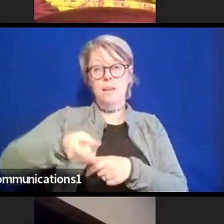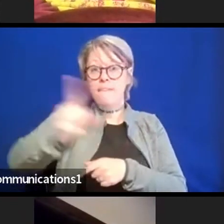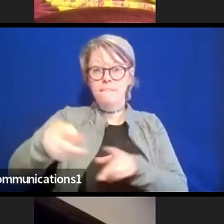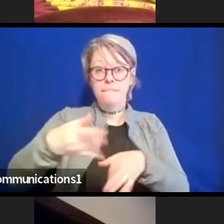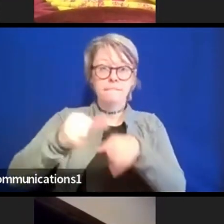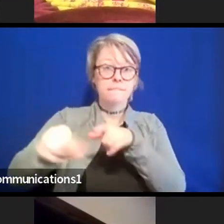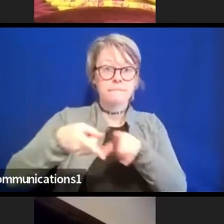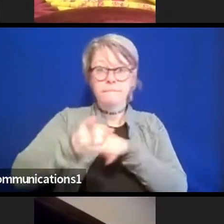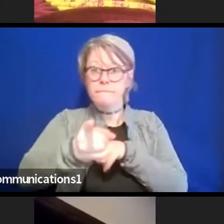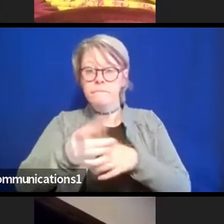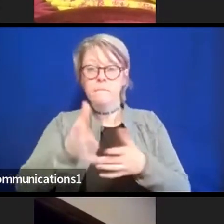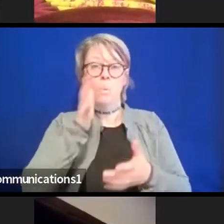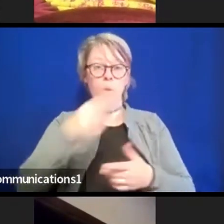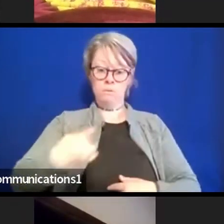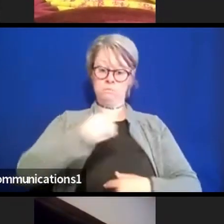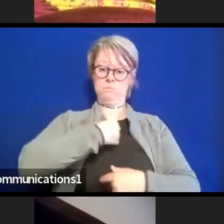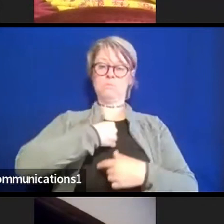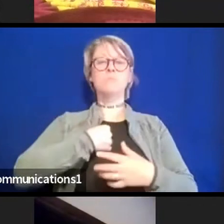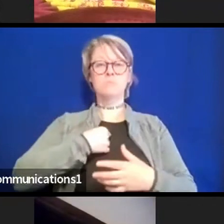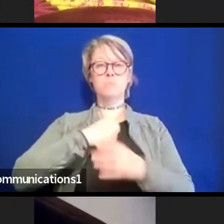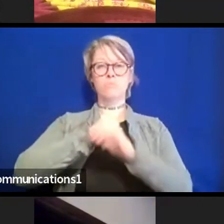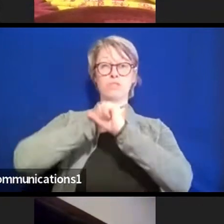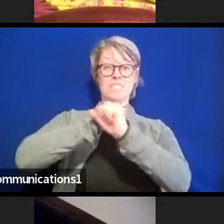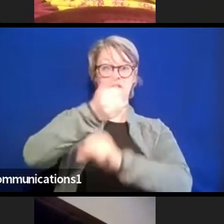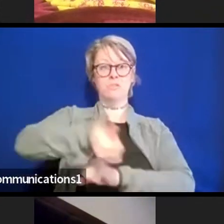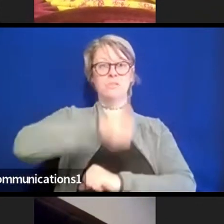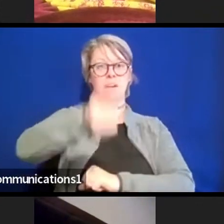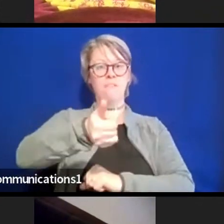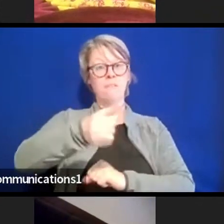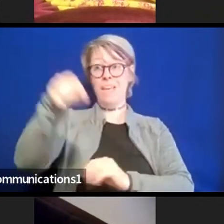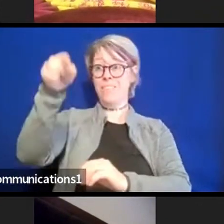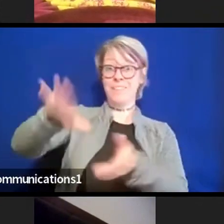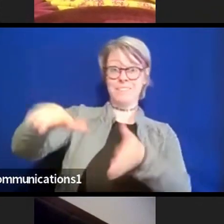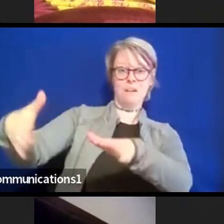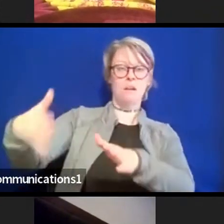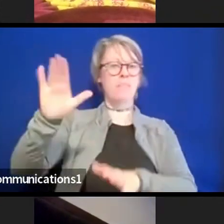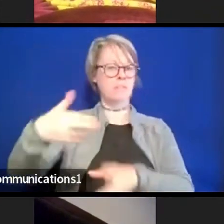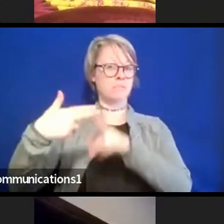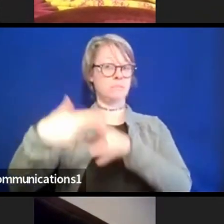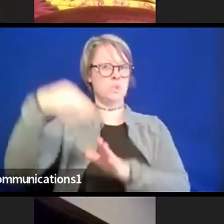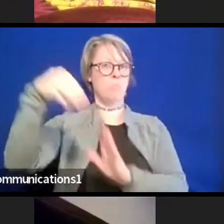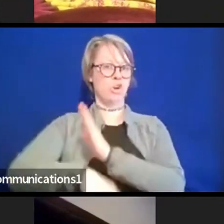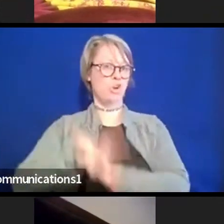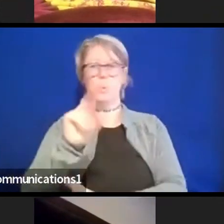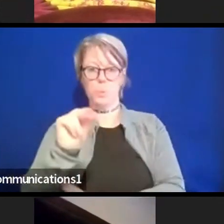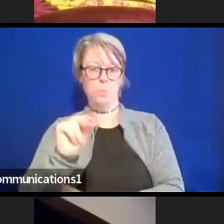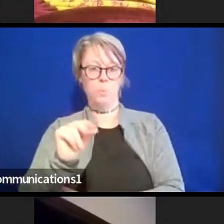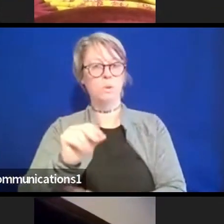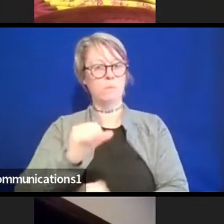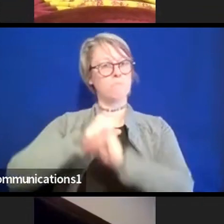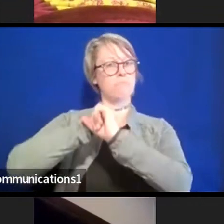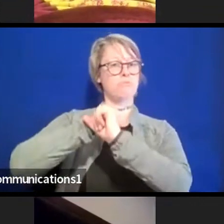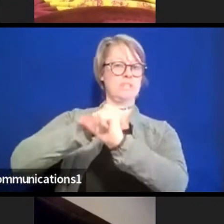self-defense. And so it's not a crime, it's not murder. If you accidentally